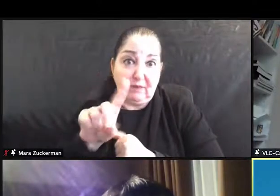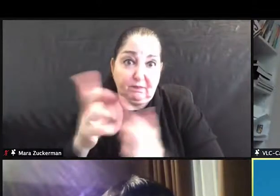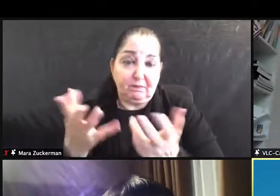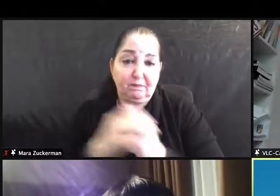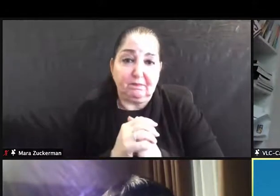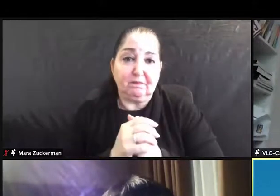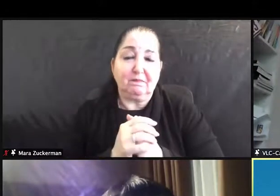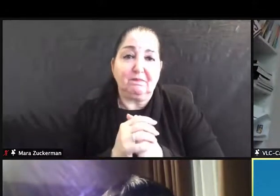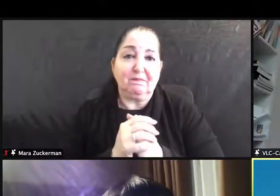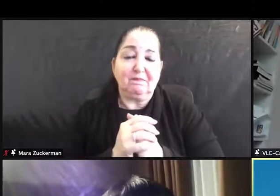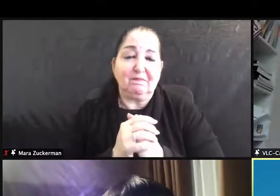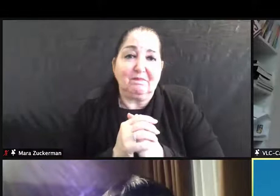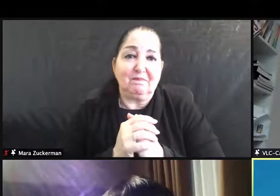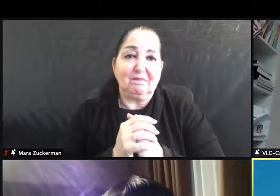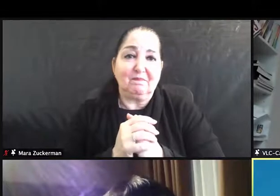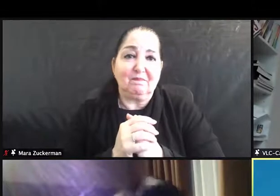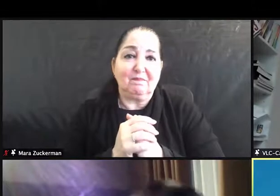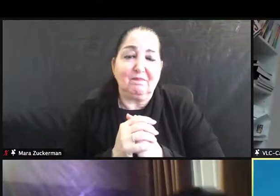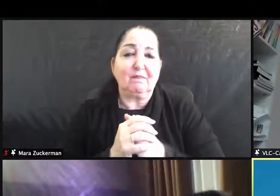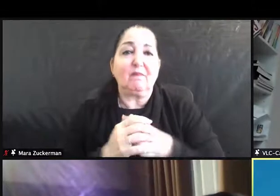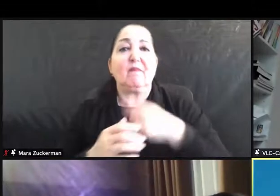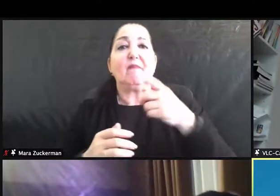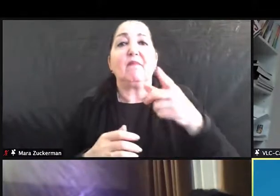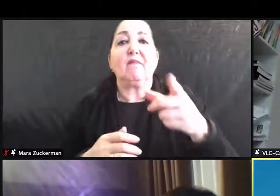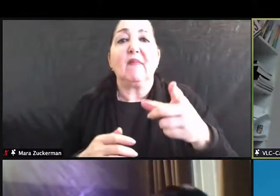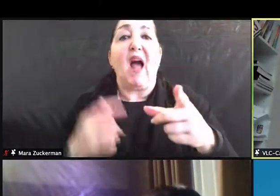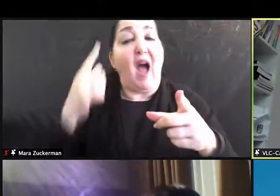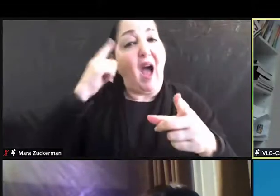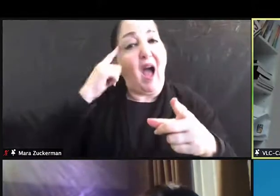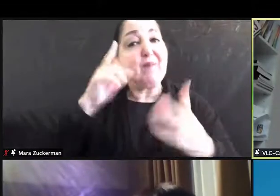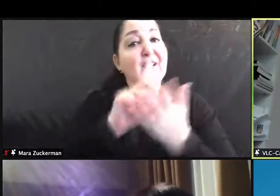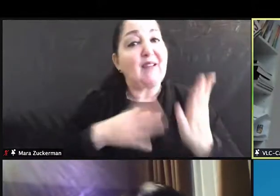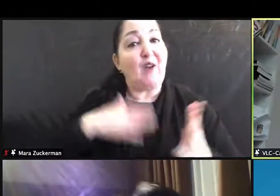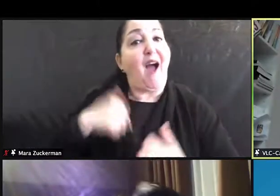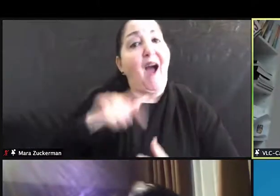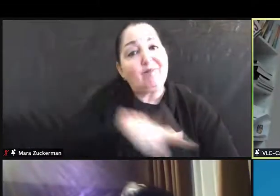As the designer of the car, I think Geisha should take that one. Oh, great.